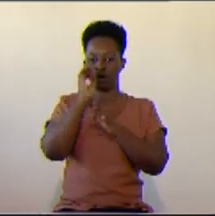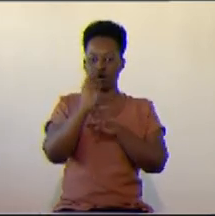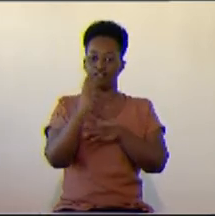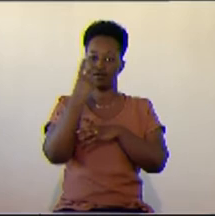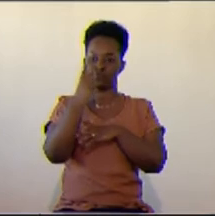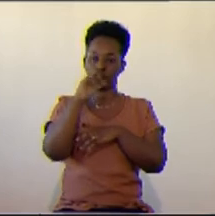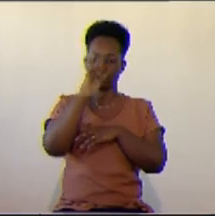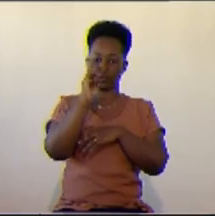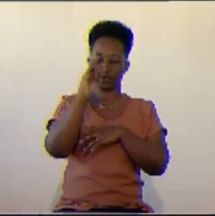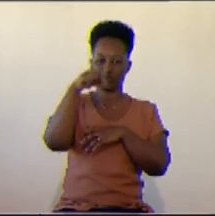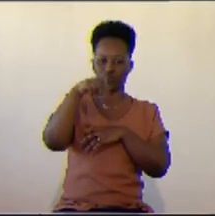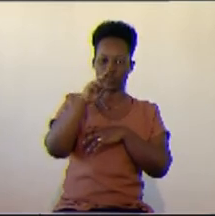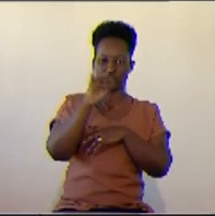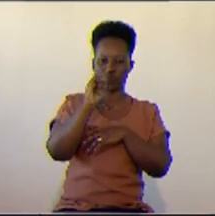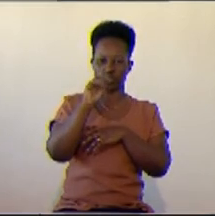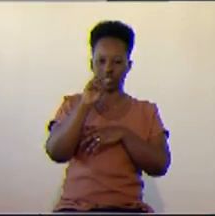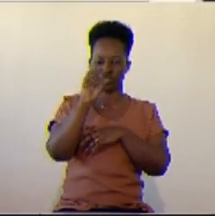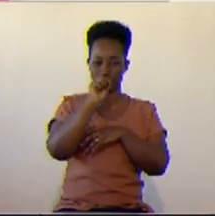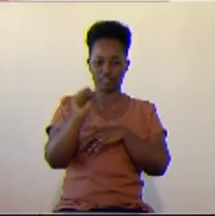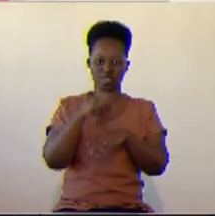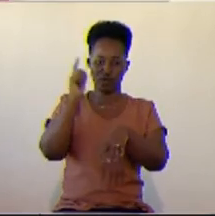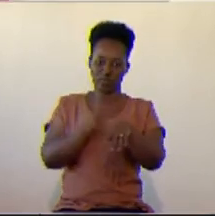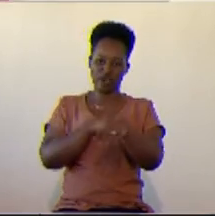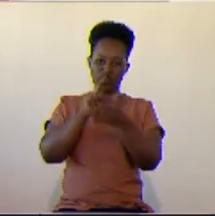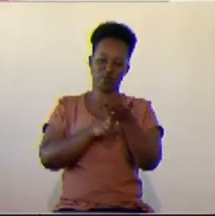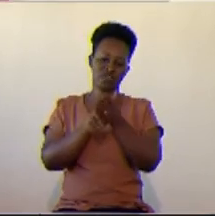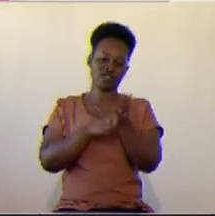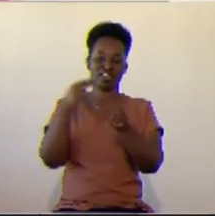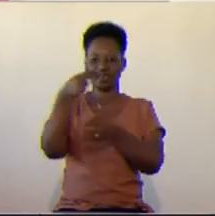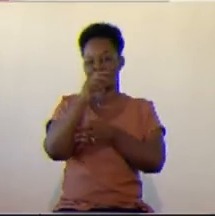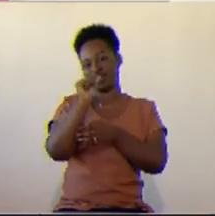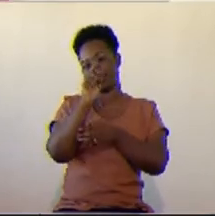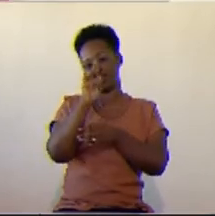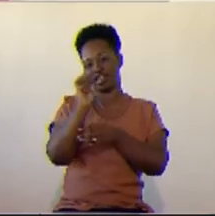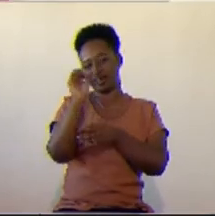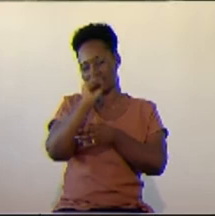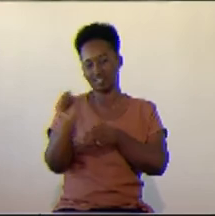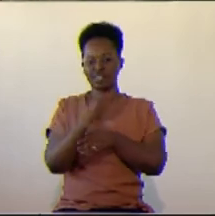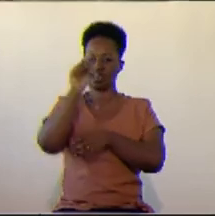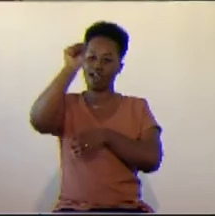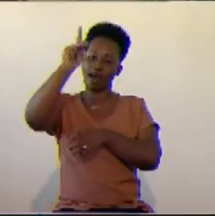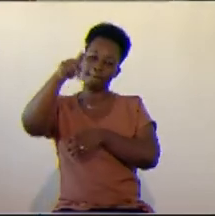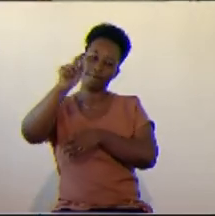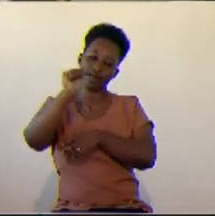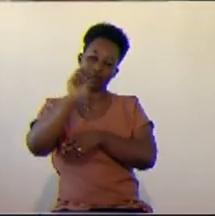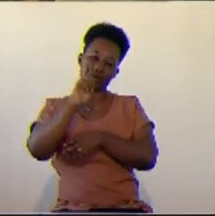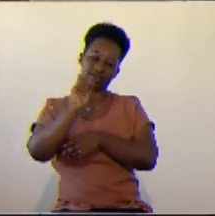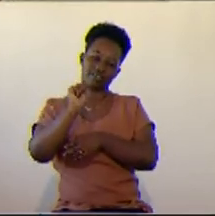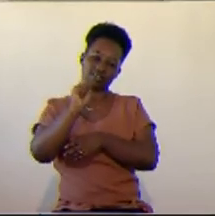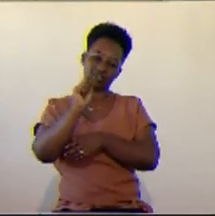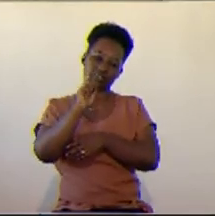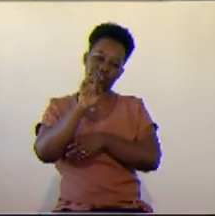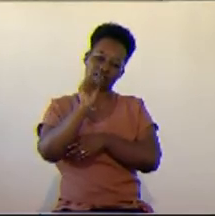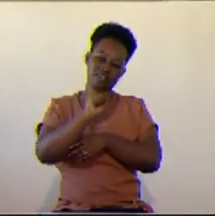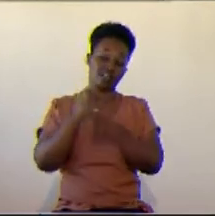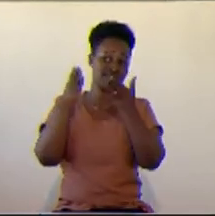the Hare's apparatus. So that is basically what our lesson is going to be today. Okay? And